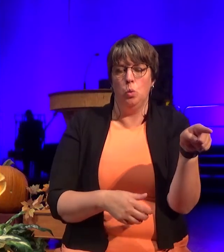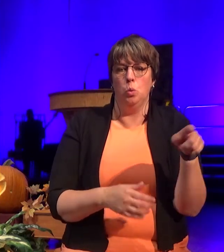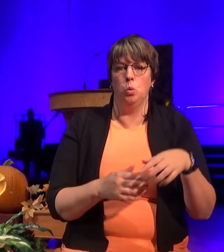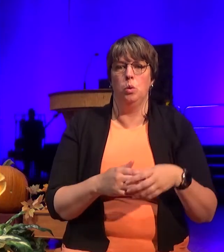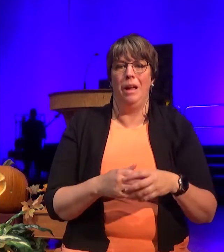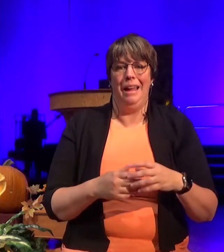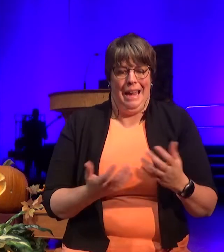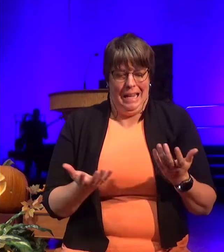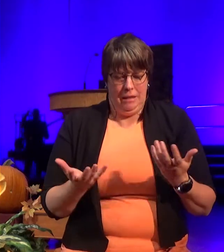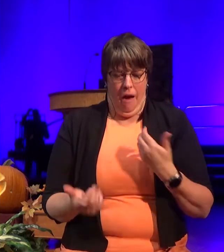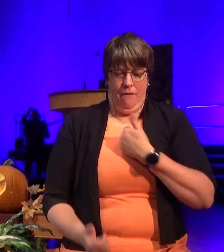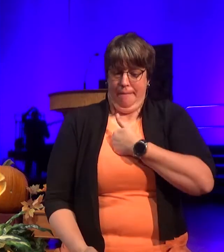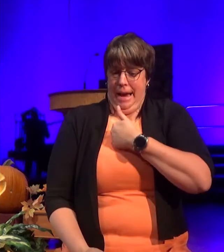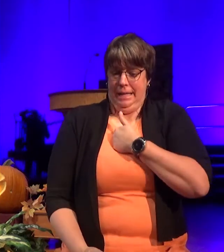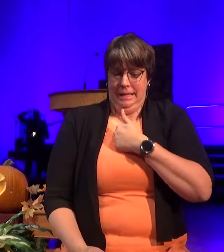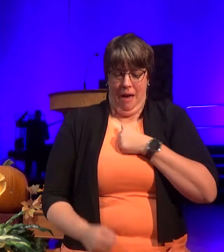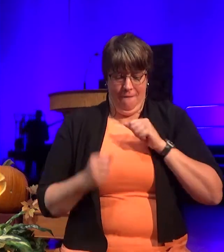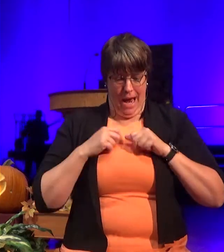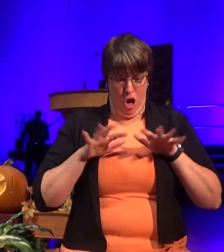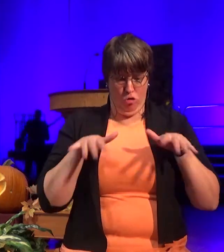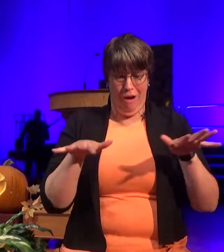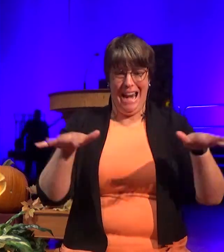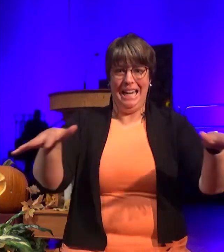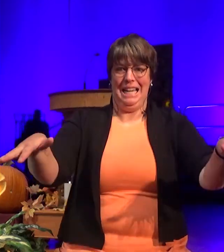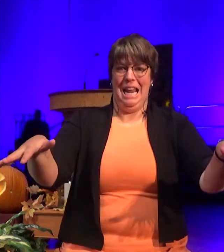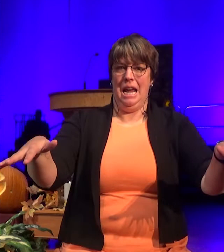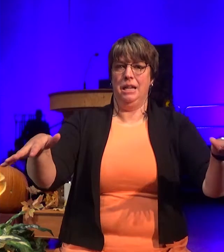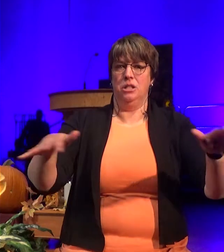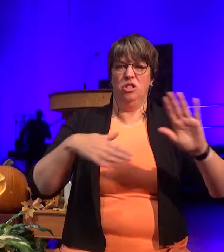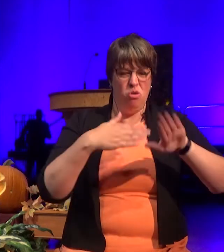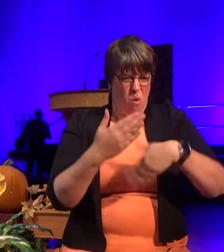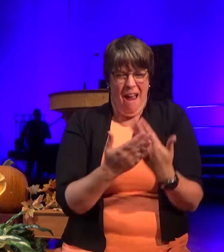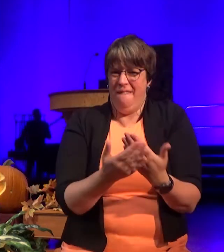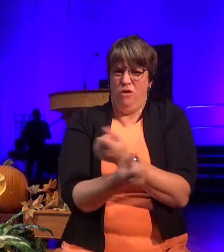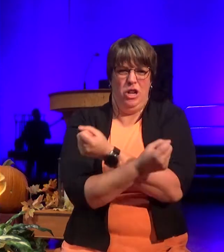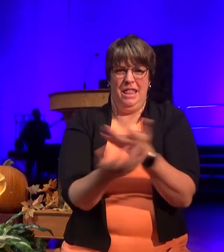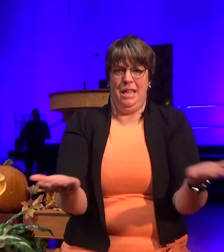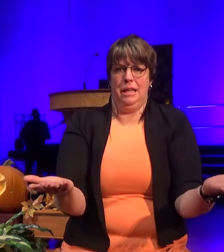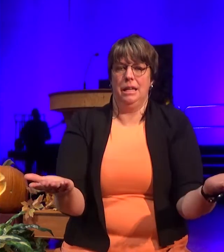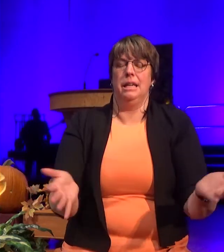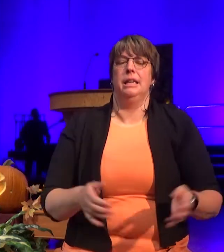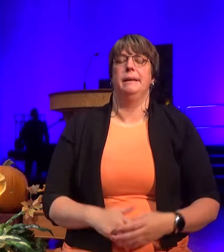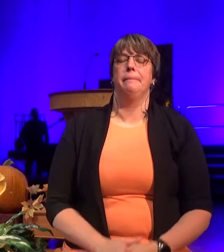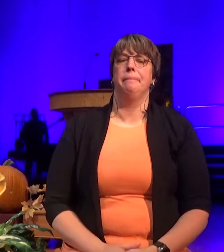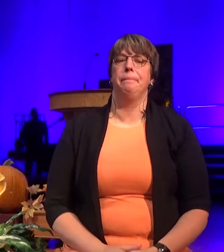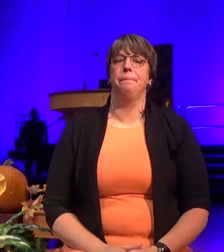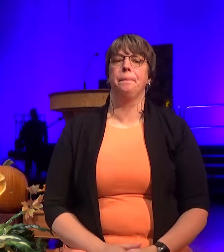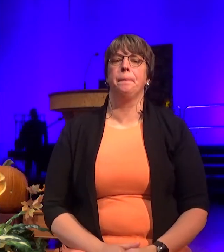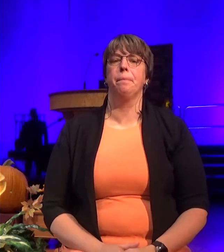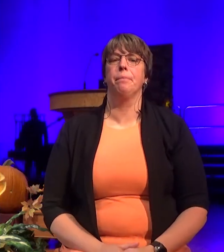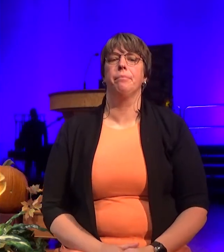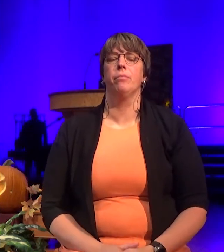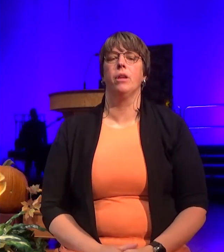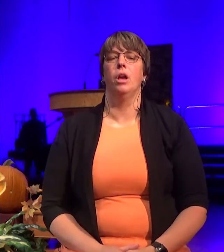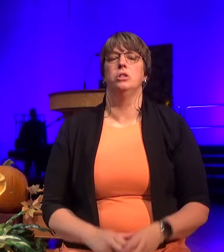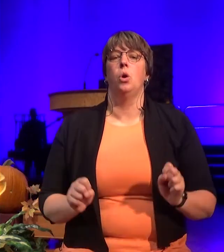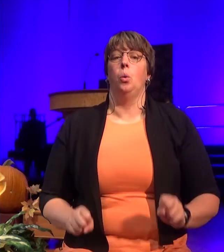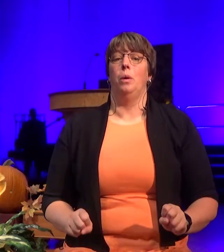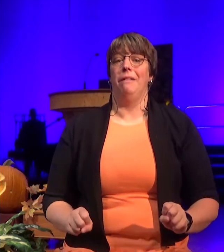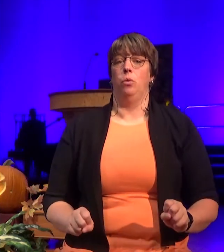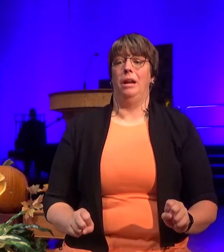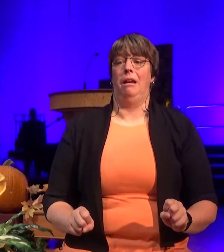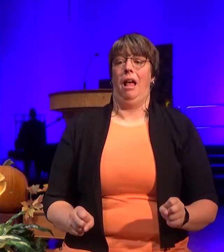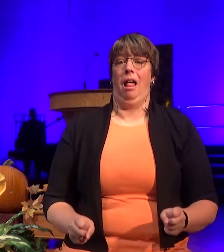myself. It radiates in and through all beings. So allow ourselves right